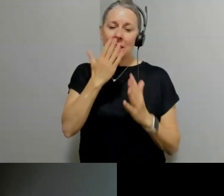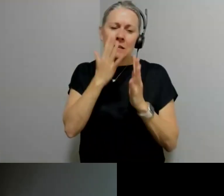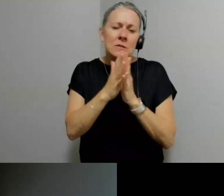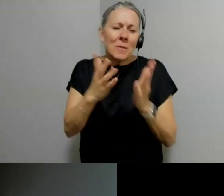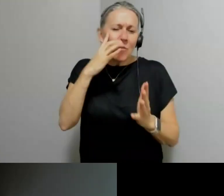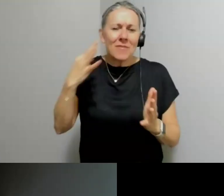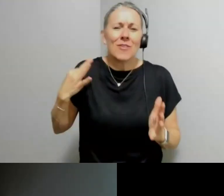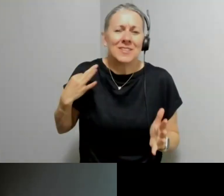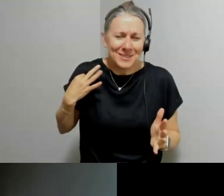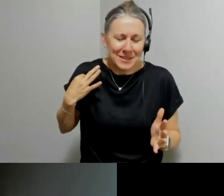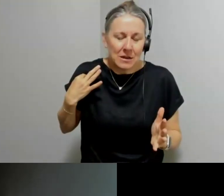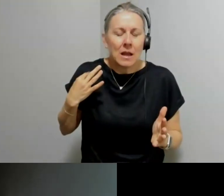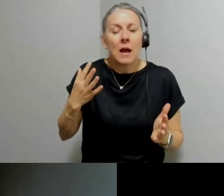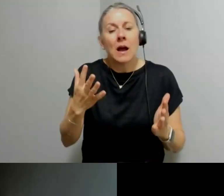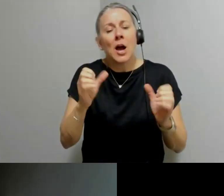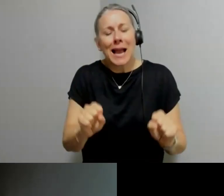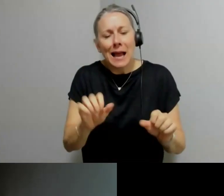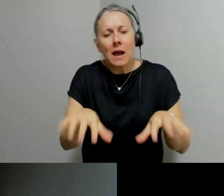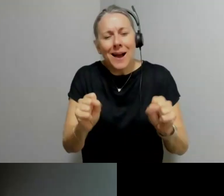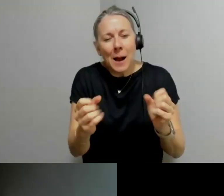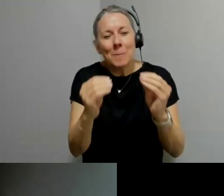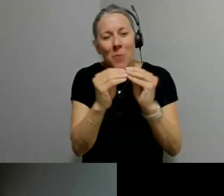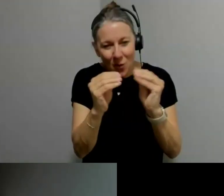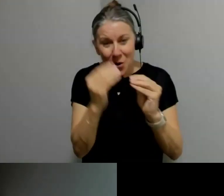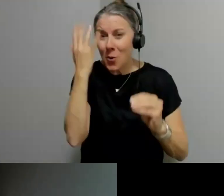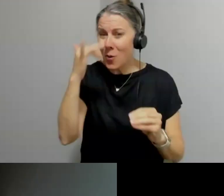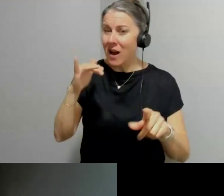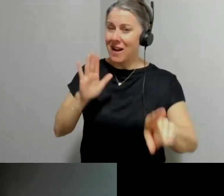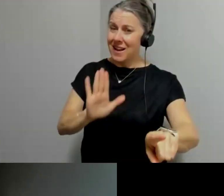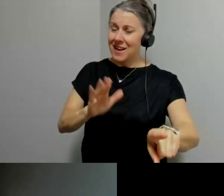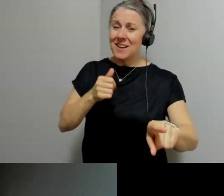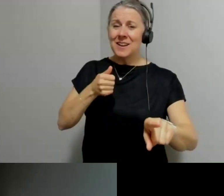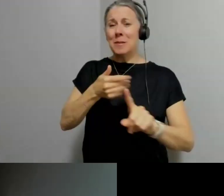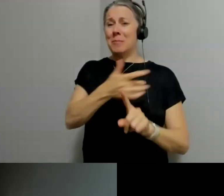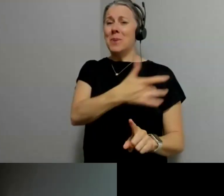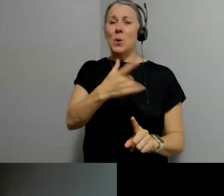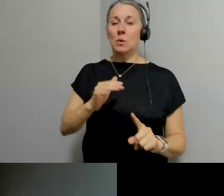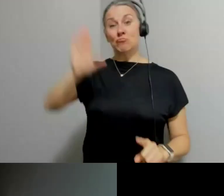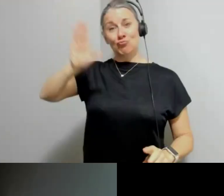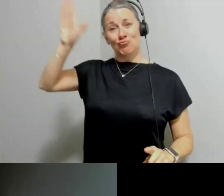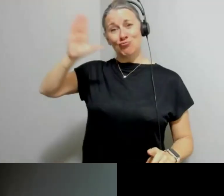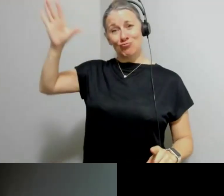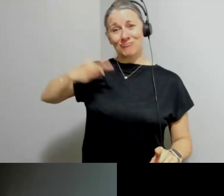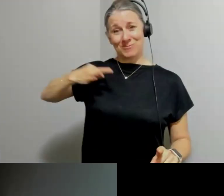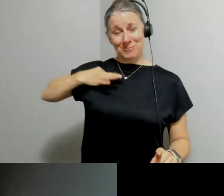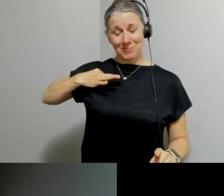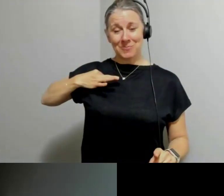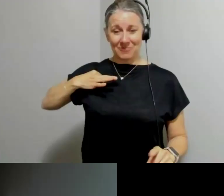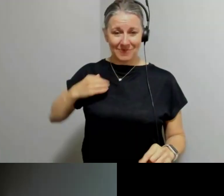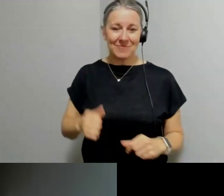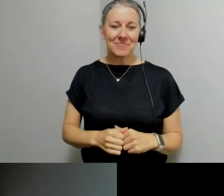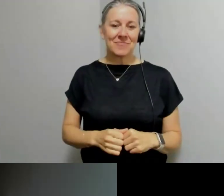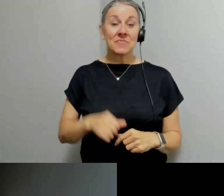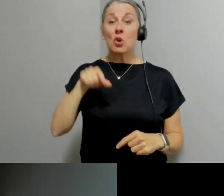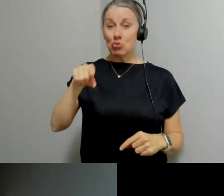Will you do more? Because she always has her hand up first. She ran and was successful in representing her